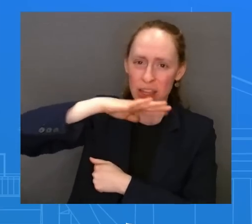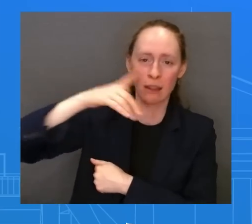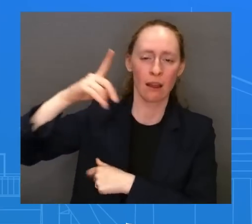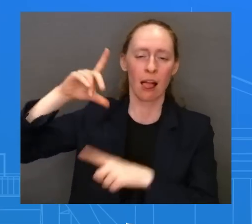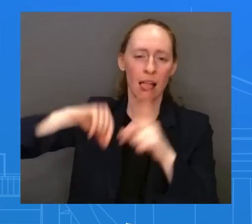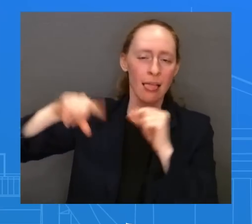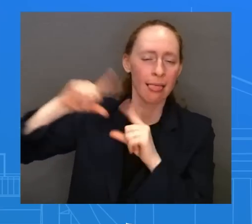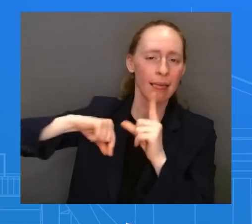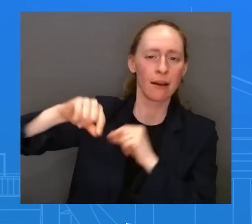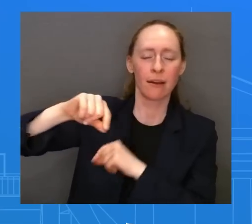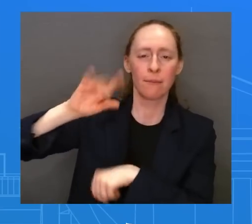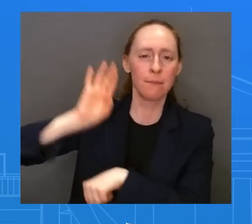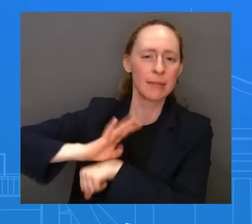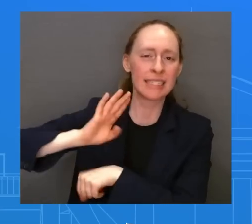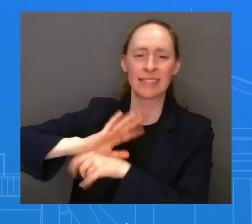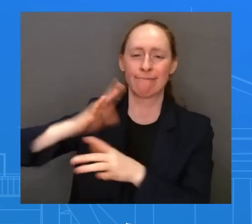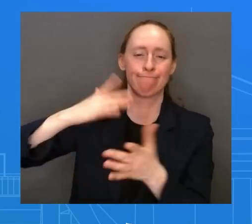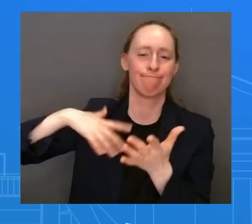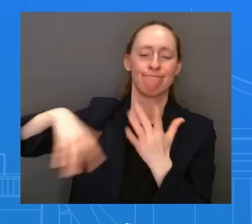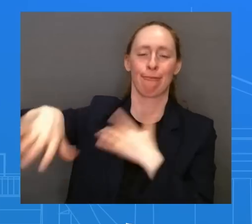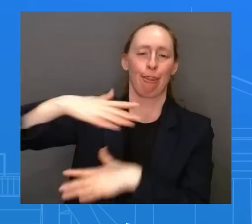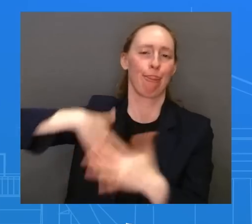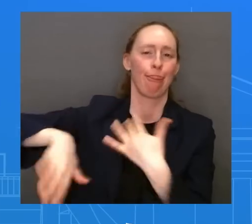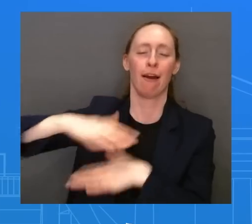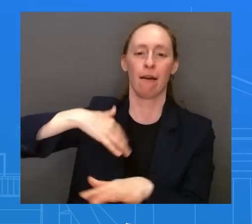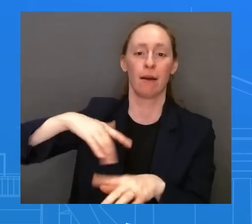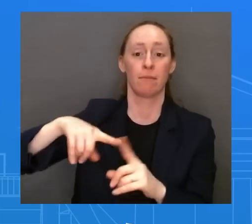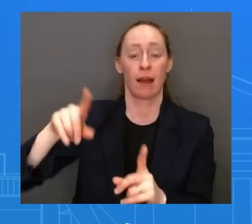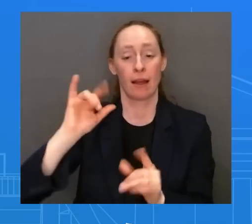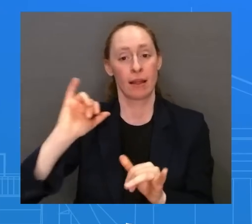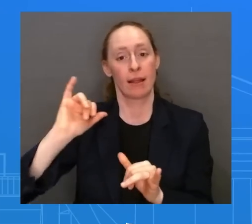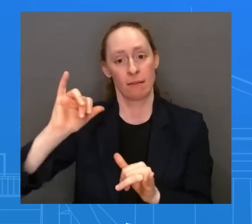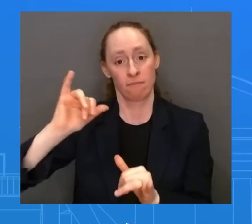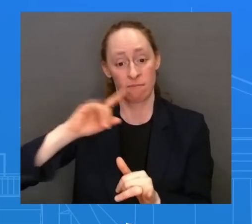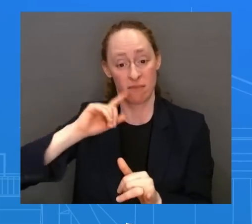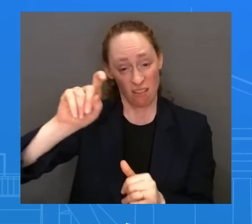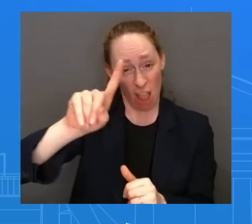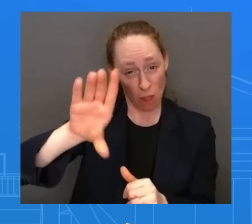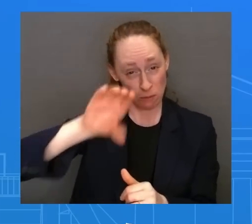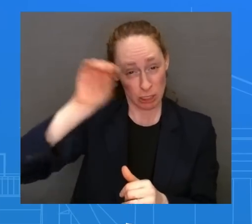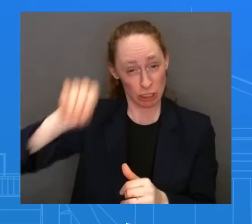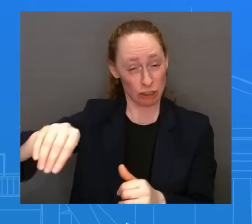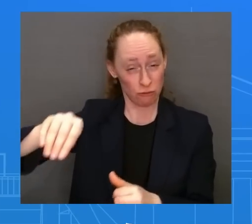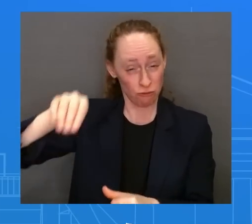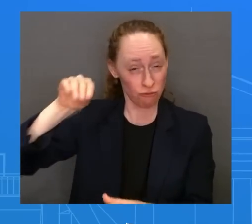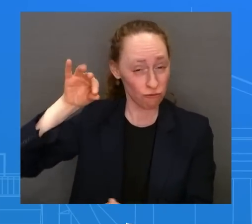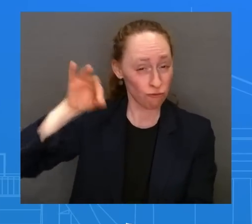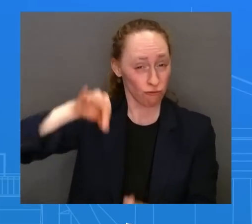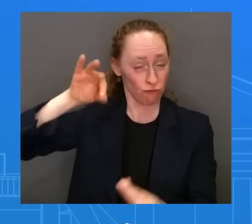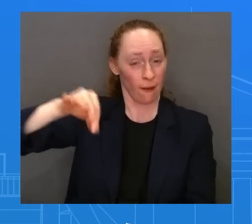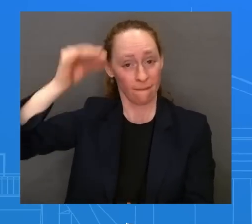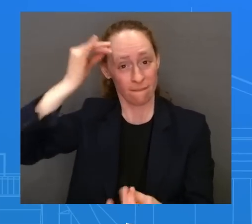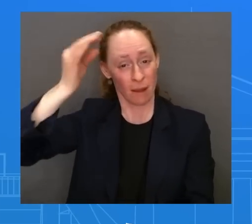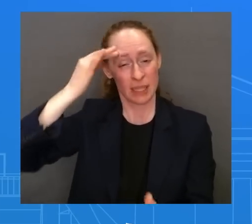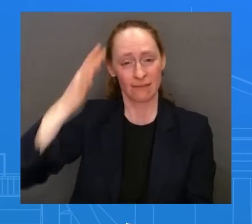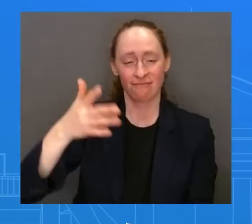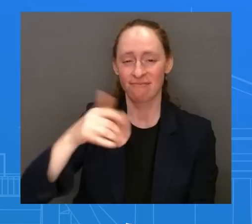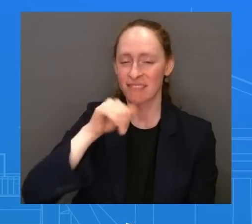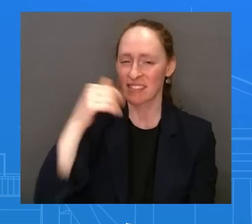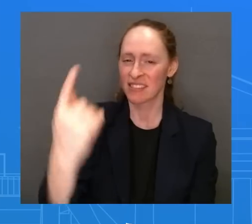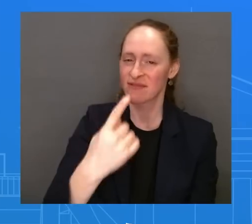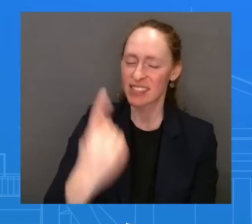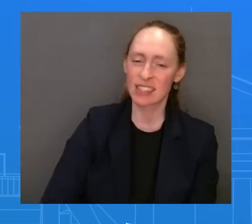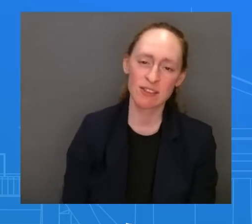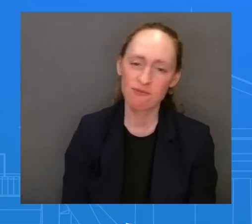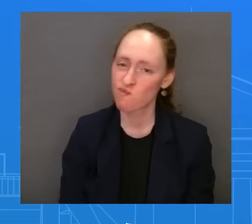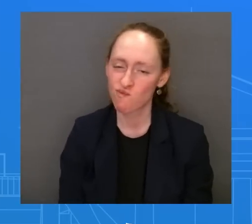but intelligence getting it right every single time man that's a that's a tough that's a tough Hill to climb doesn't mean that they don't try